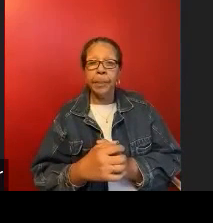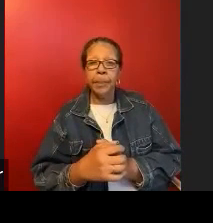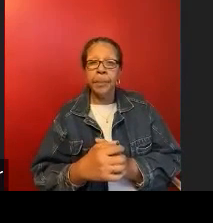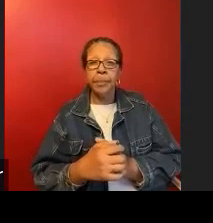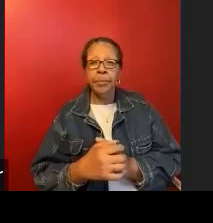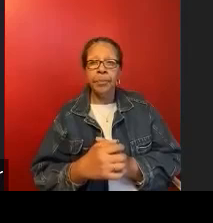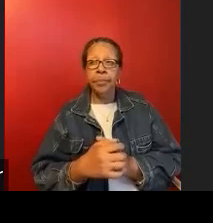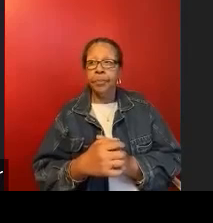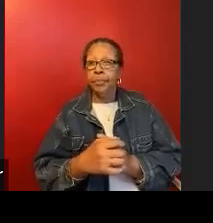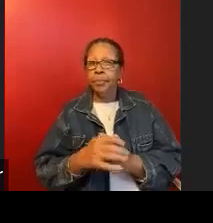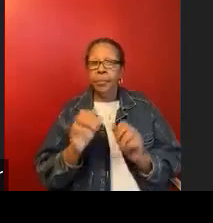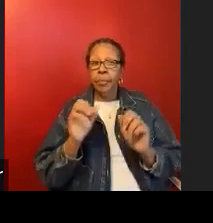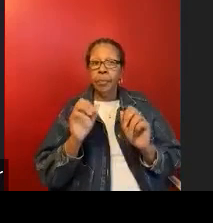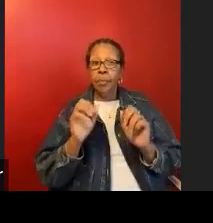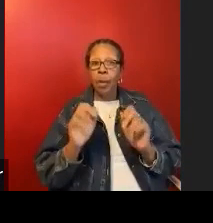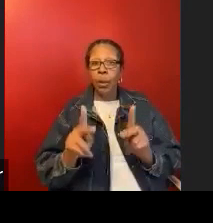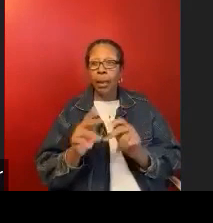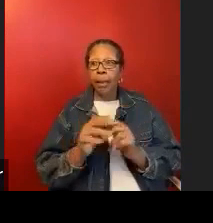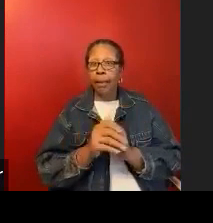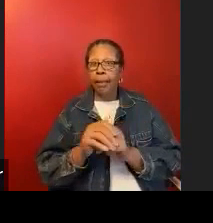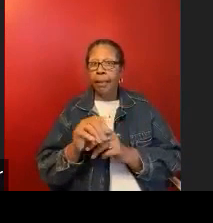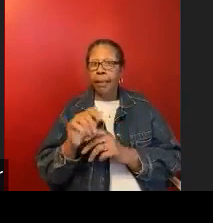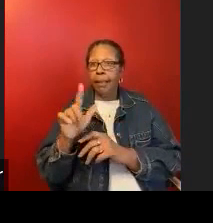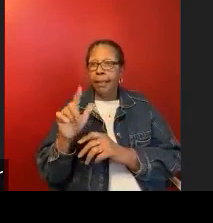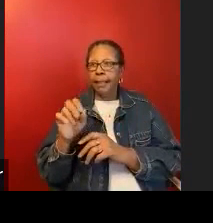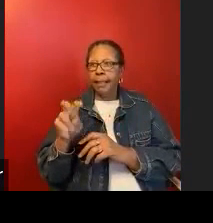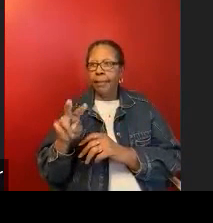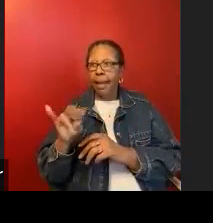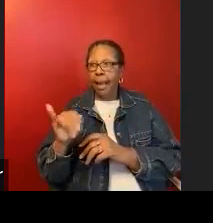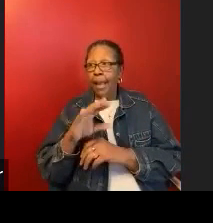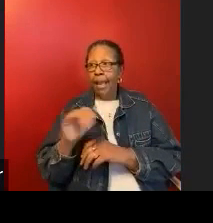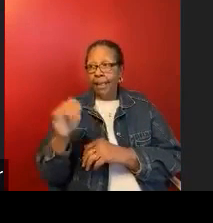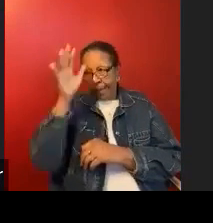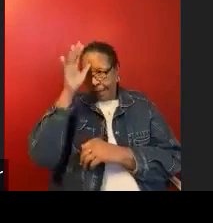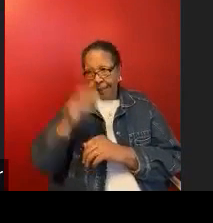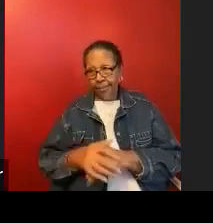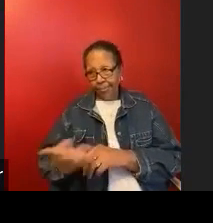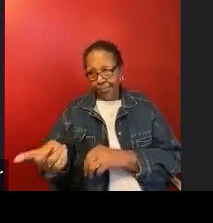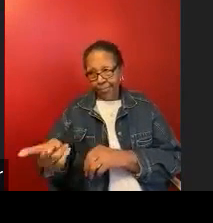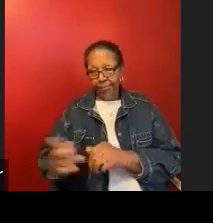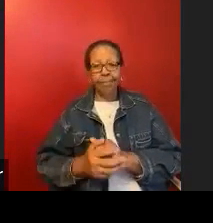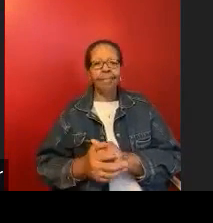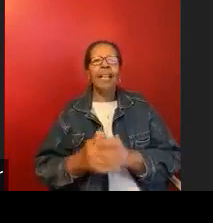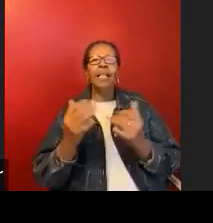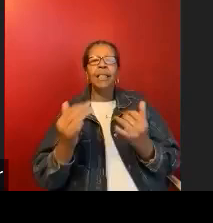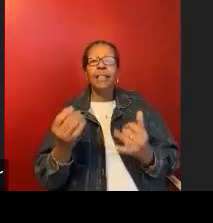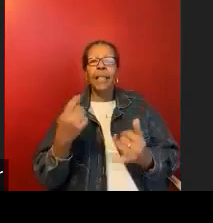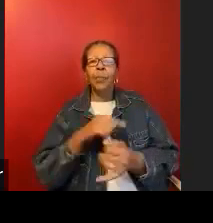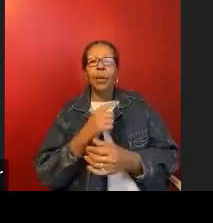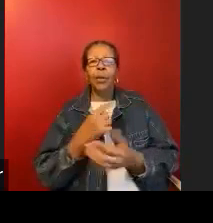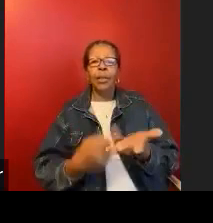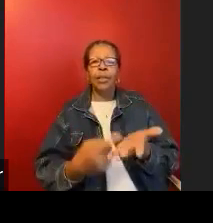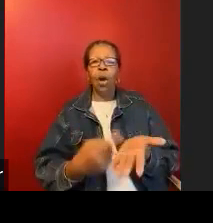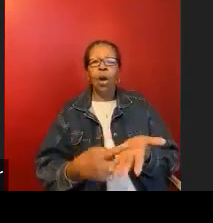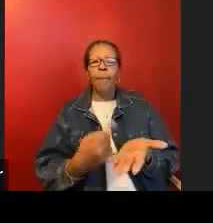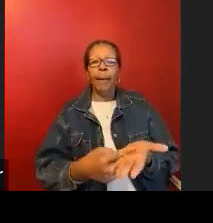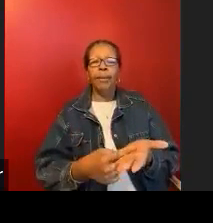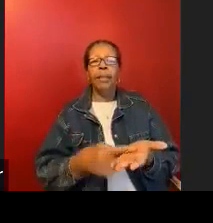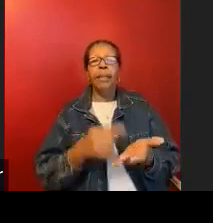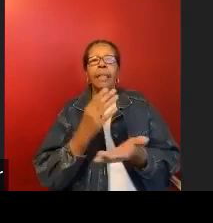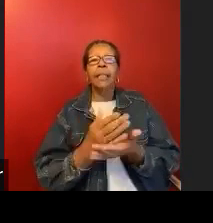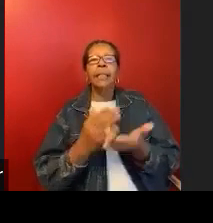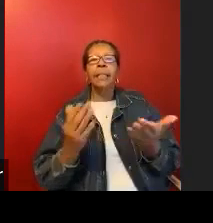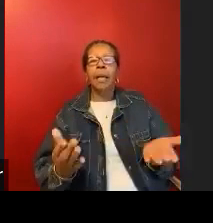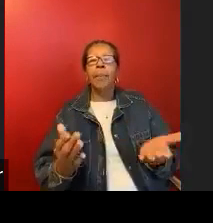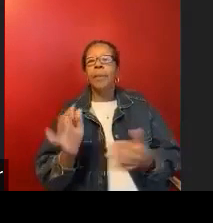Okay, Levi, and Levi's dad. Today we're gonna talk about something you